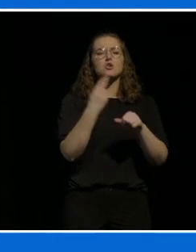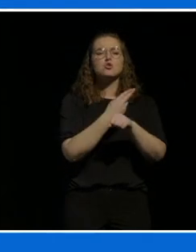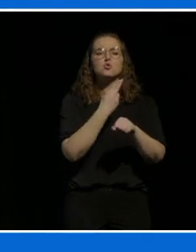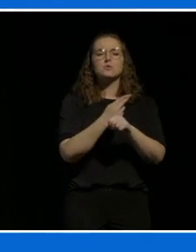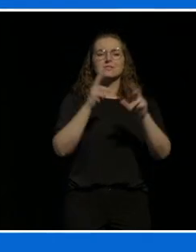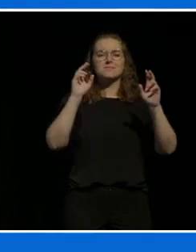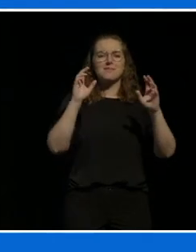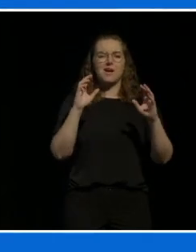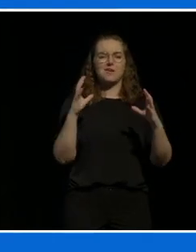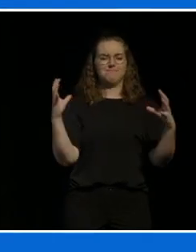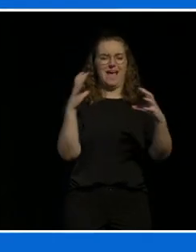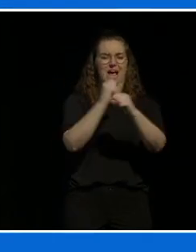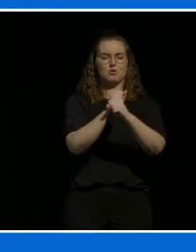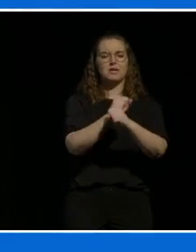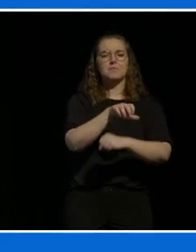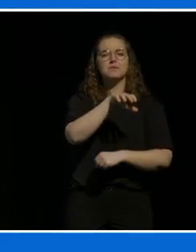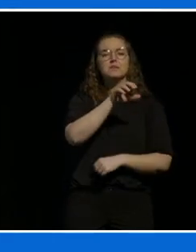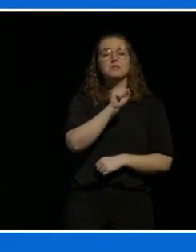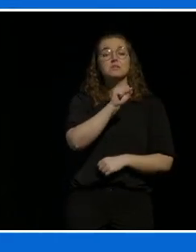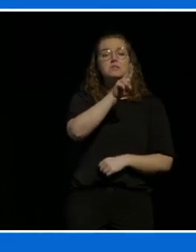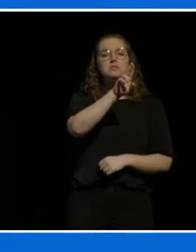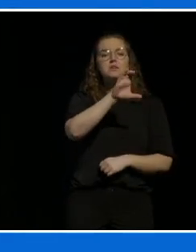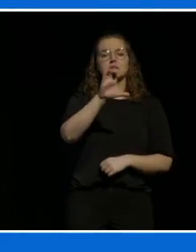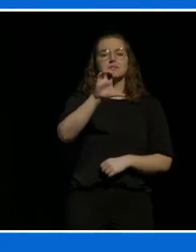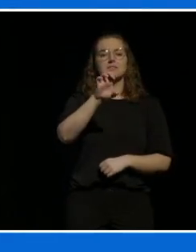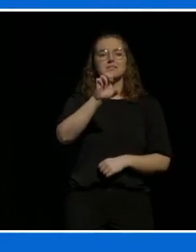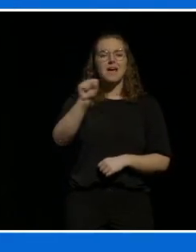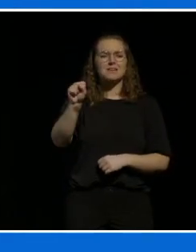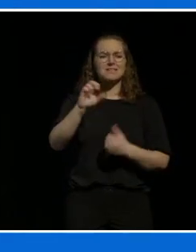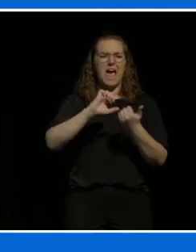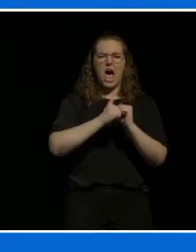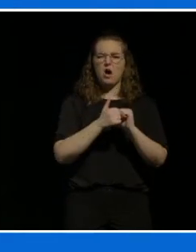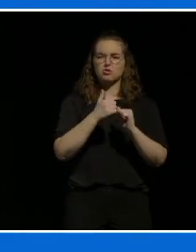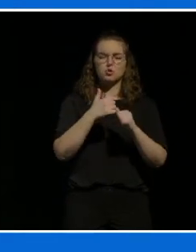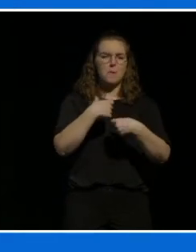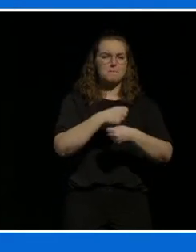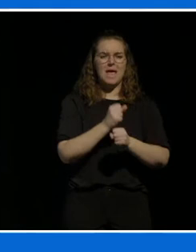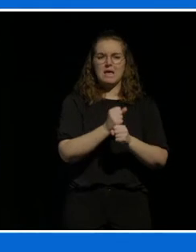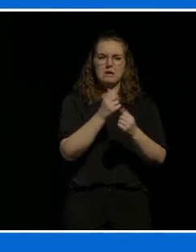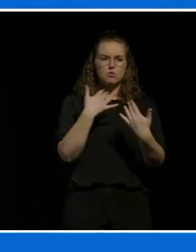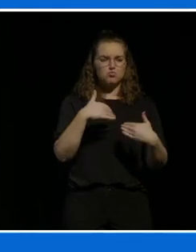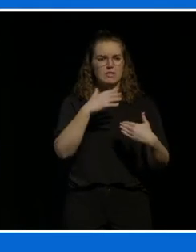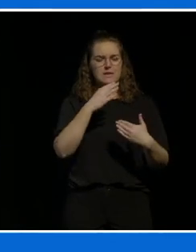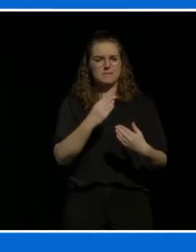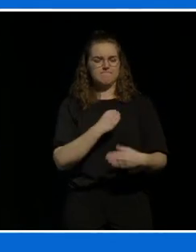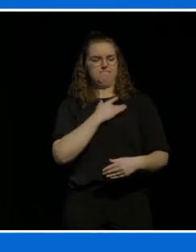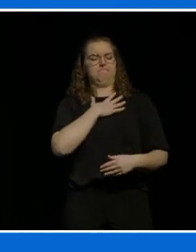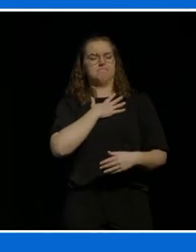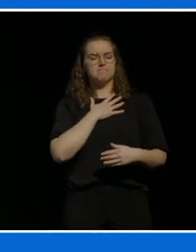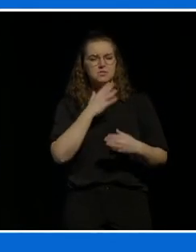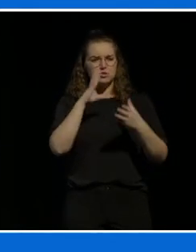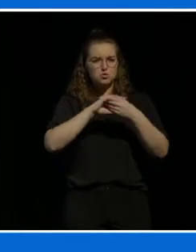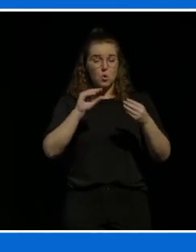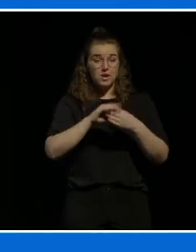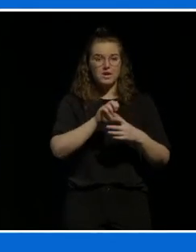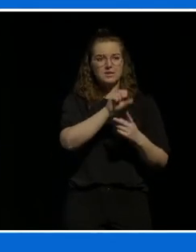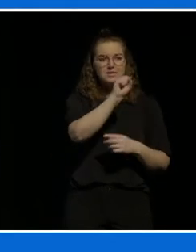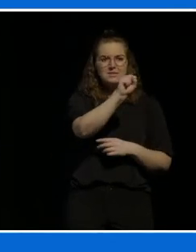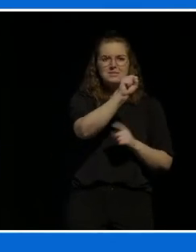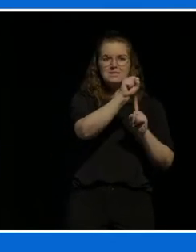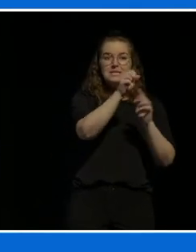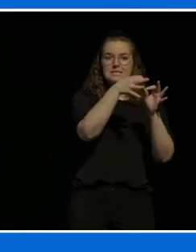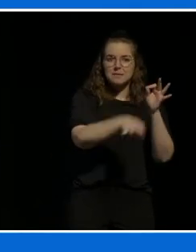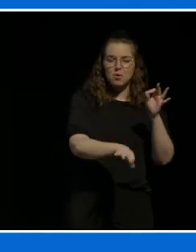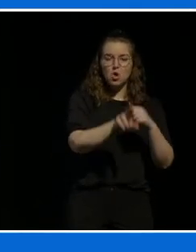SUCCESS to describe how do you make a compelling story. The S in success stands for simple. The U is